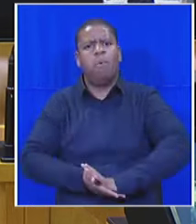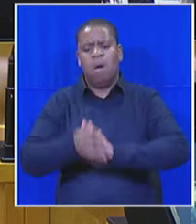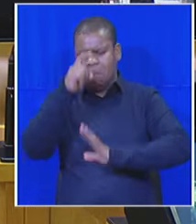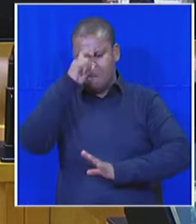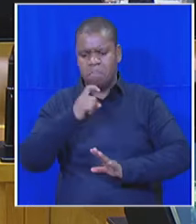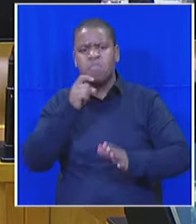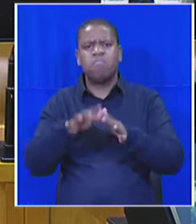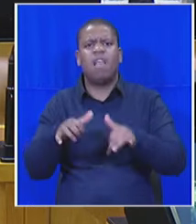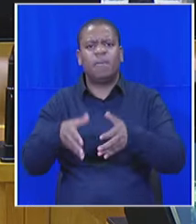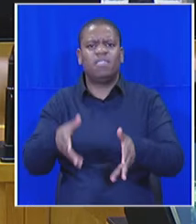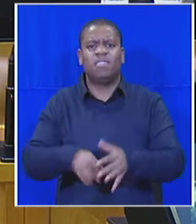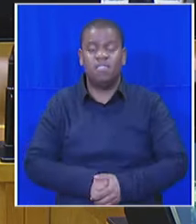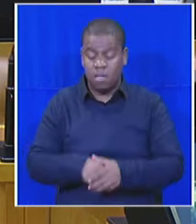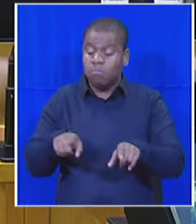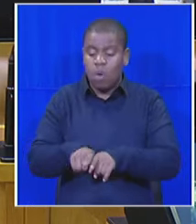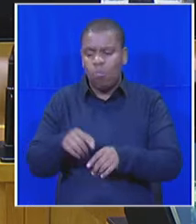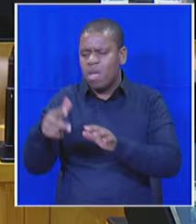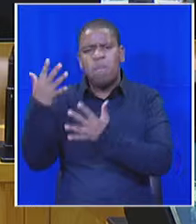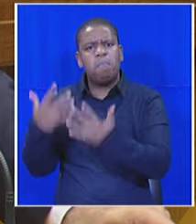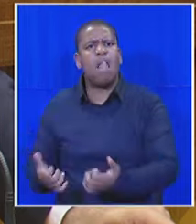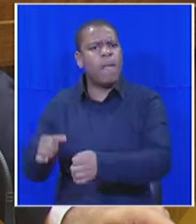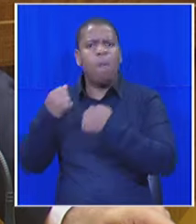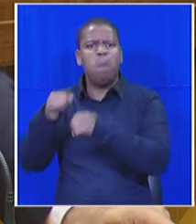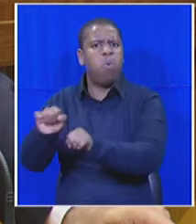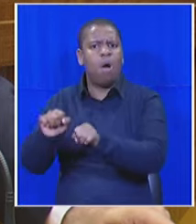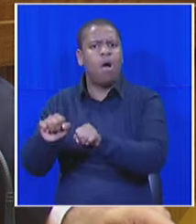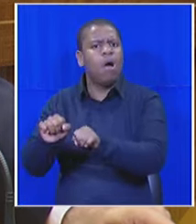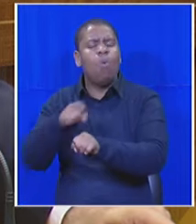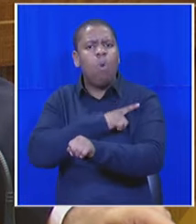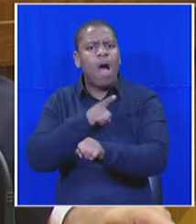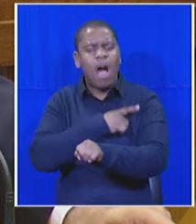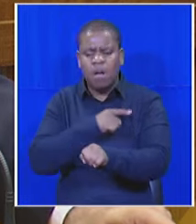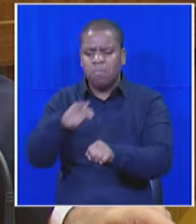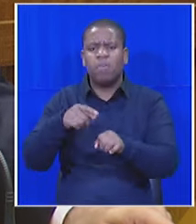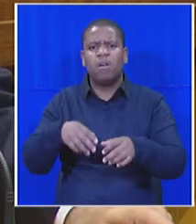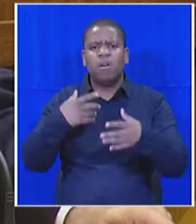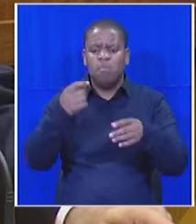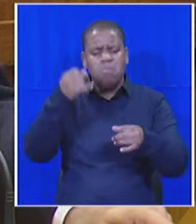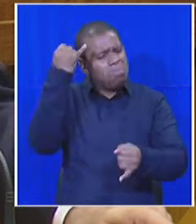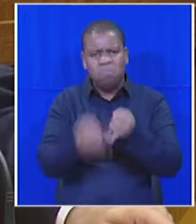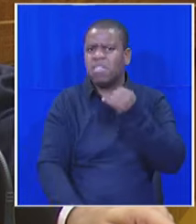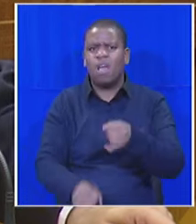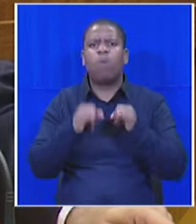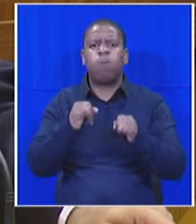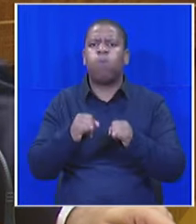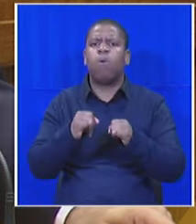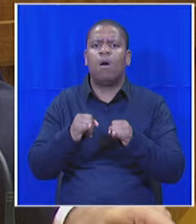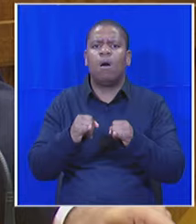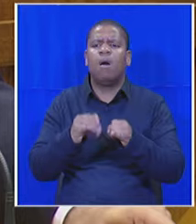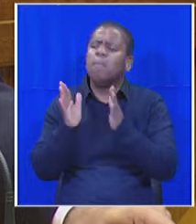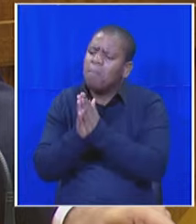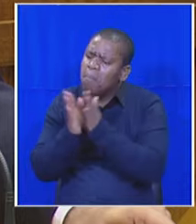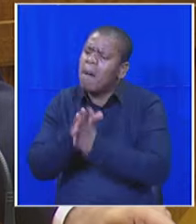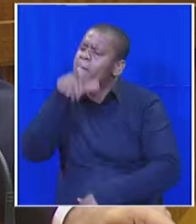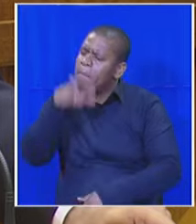think at the moment that we can continue as if nothing has happened, you are making a huge mistake. Somebody please stand up